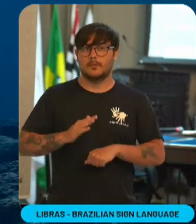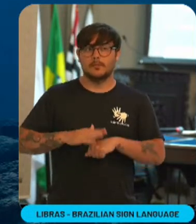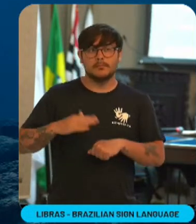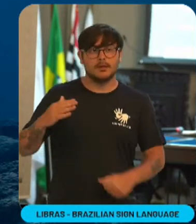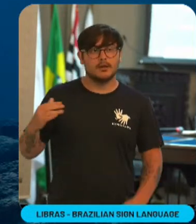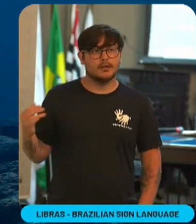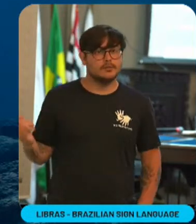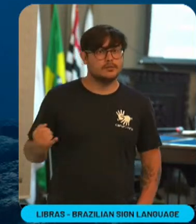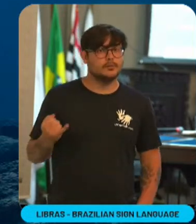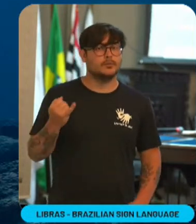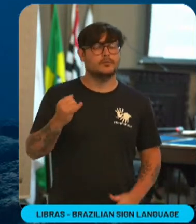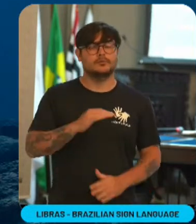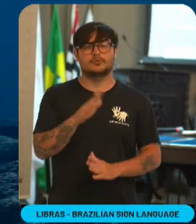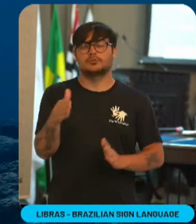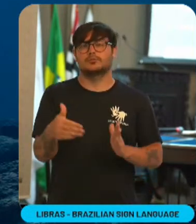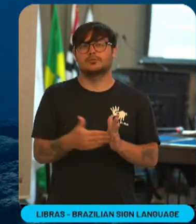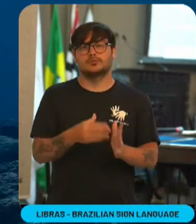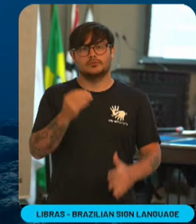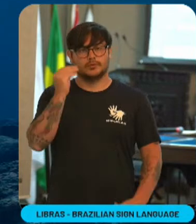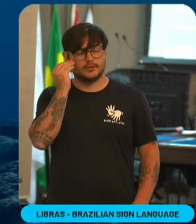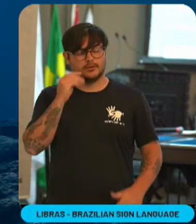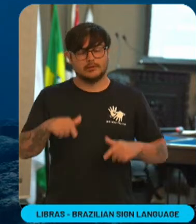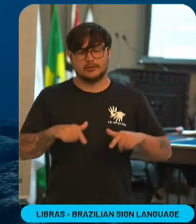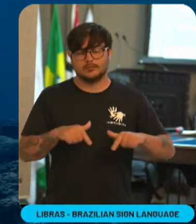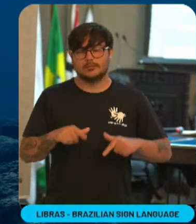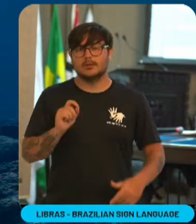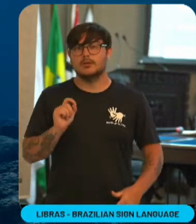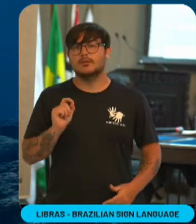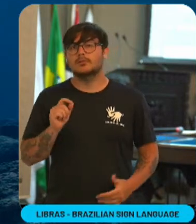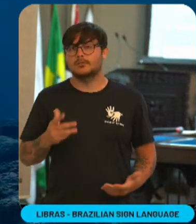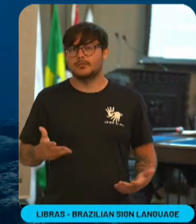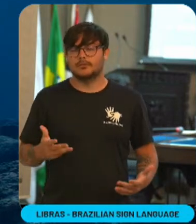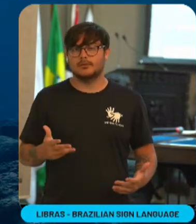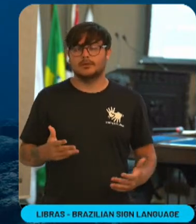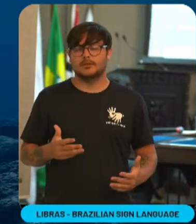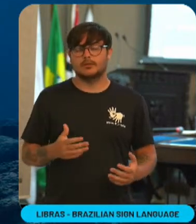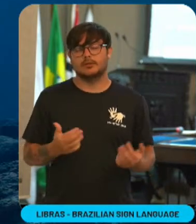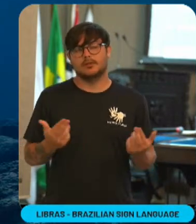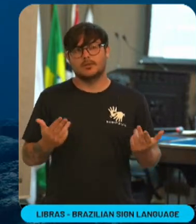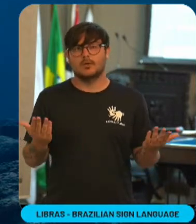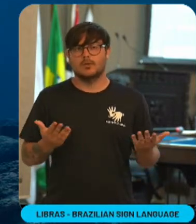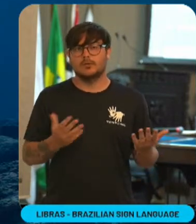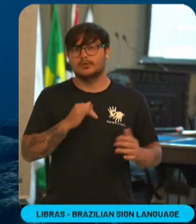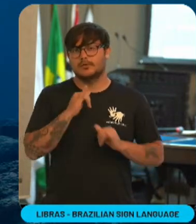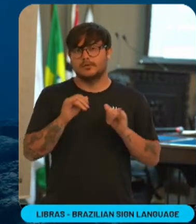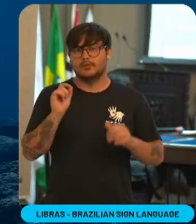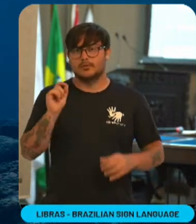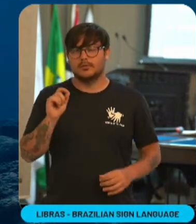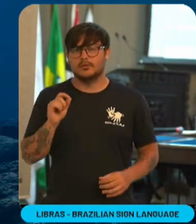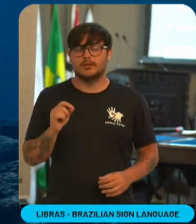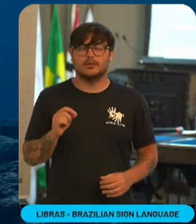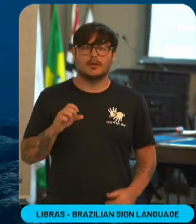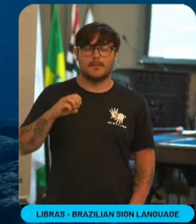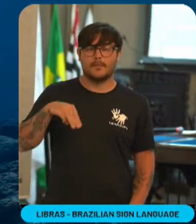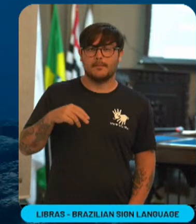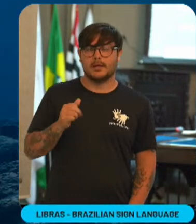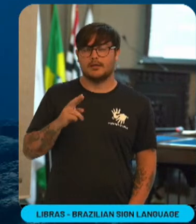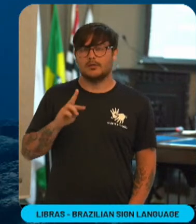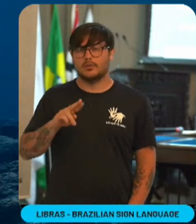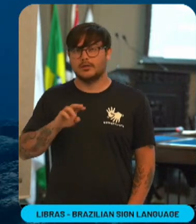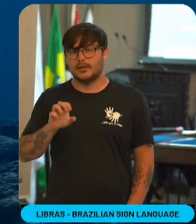most important thing that we try to work on is, like we say, it's